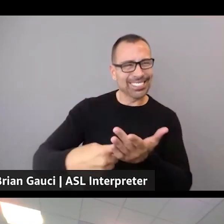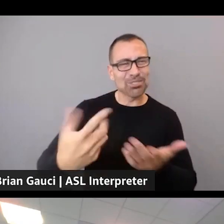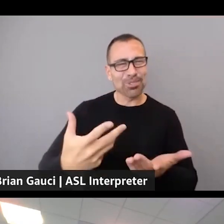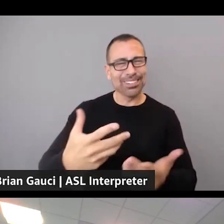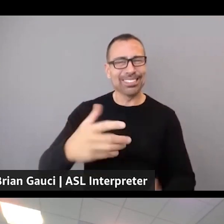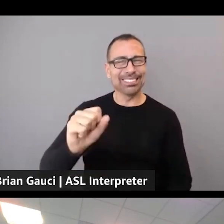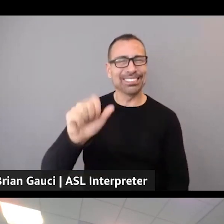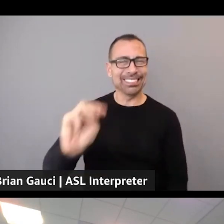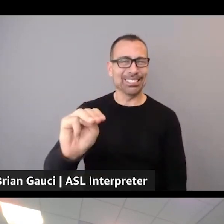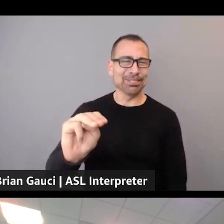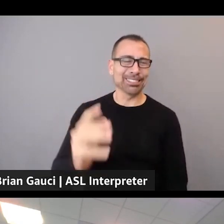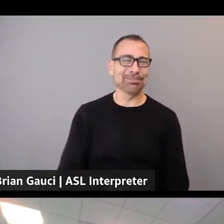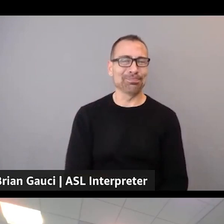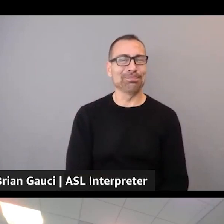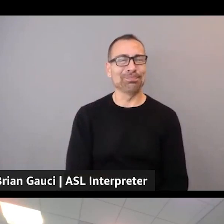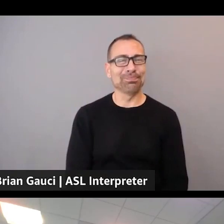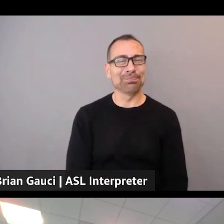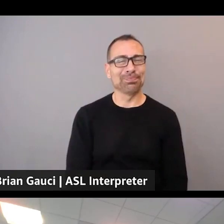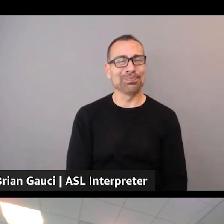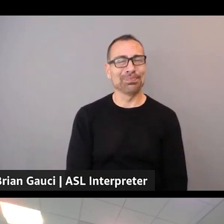watching. Yeah,